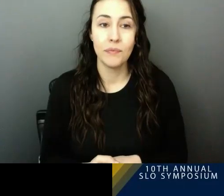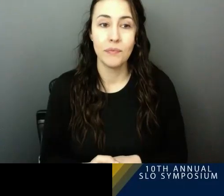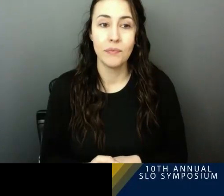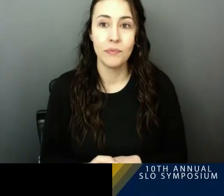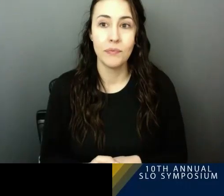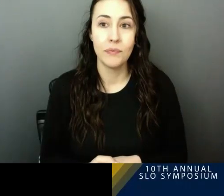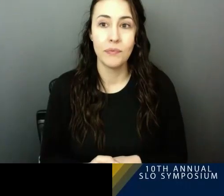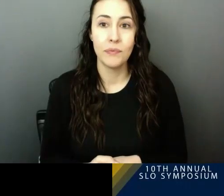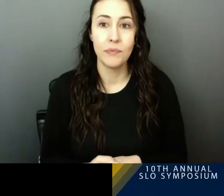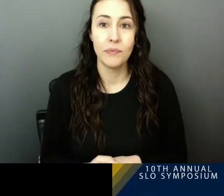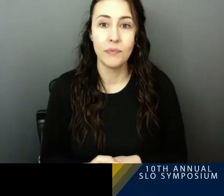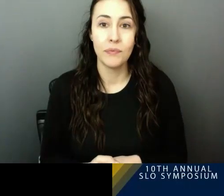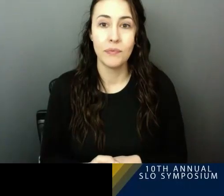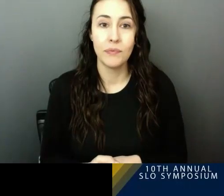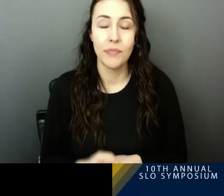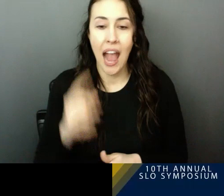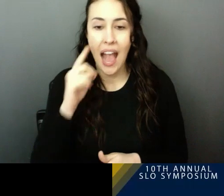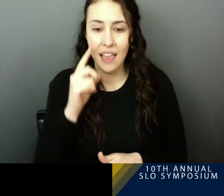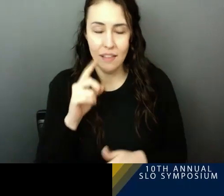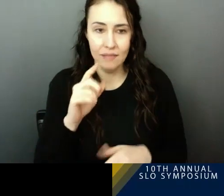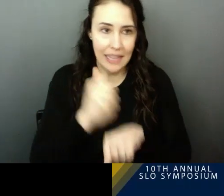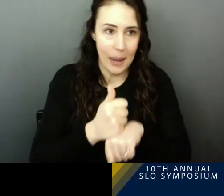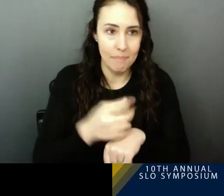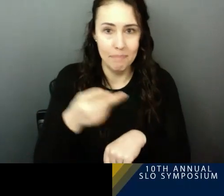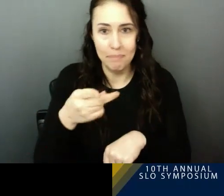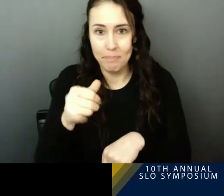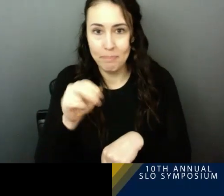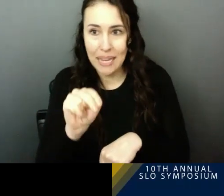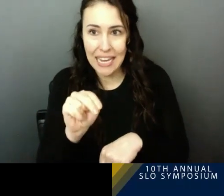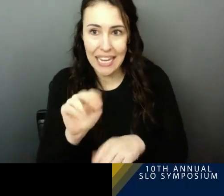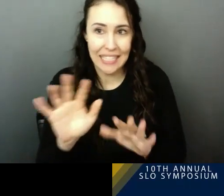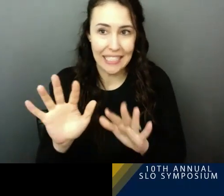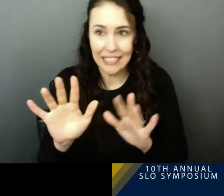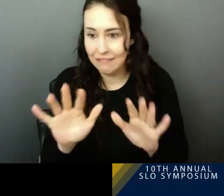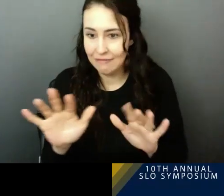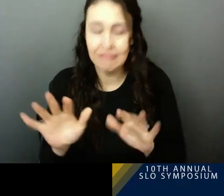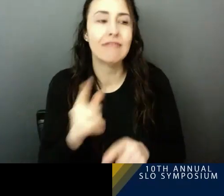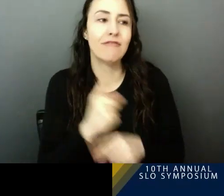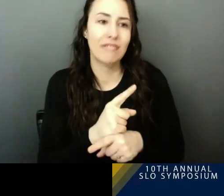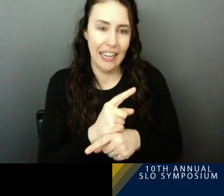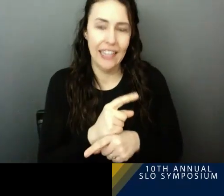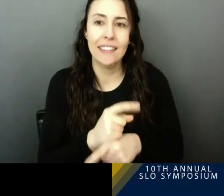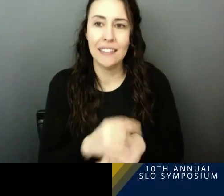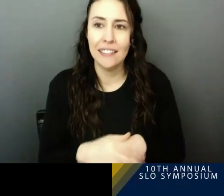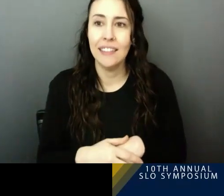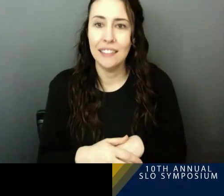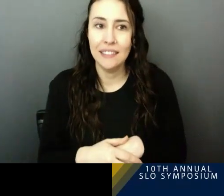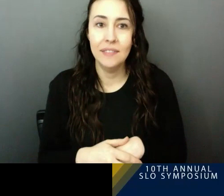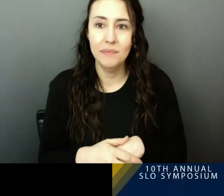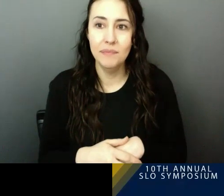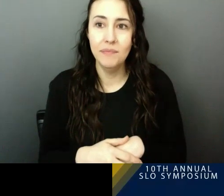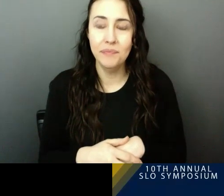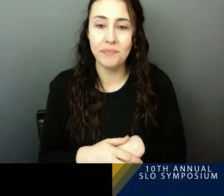I think we're getting all of our pins on the page. Right. Yeah, thank you. Unmuting, right?